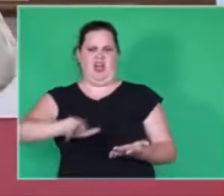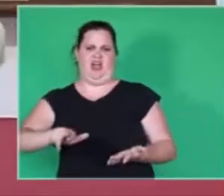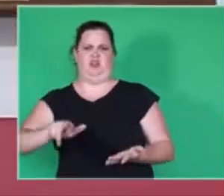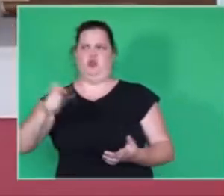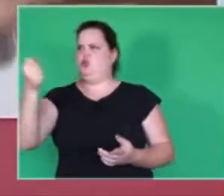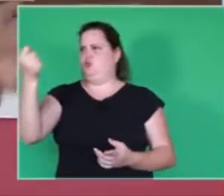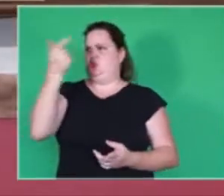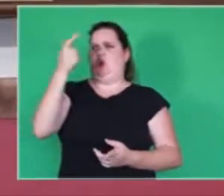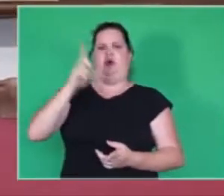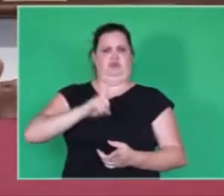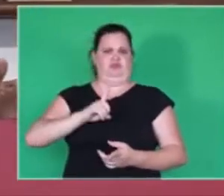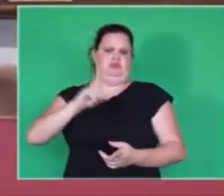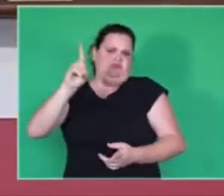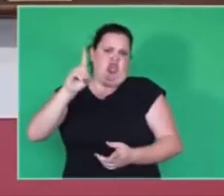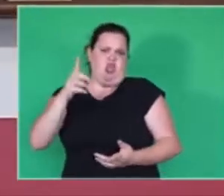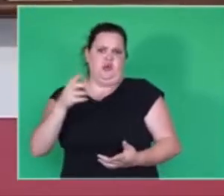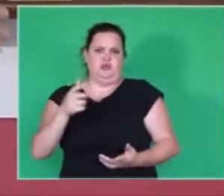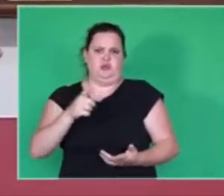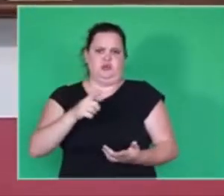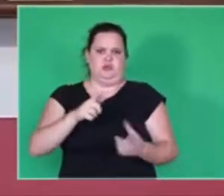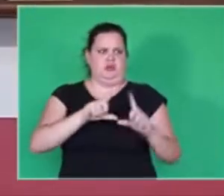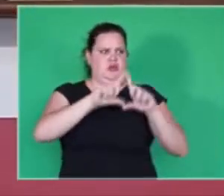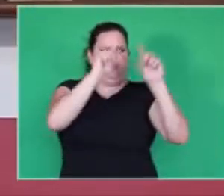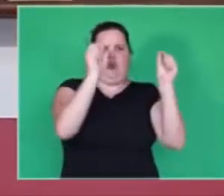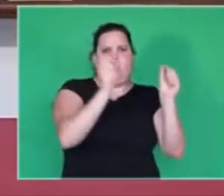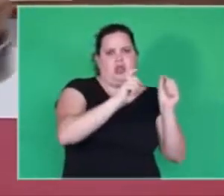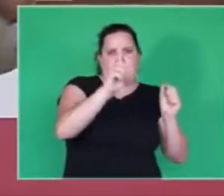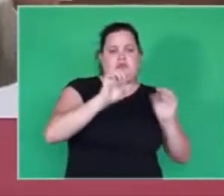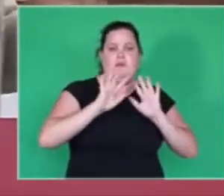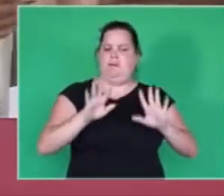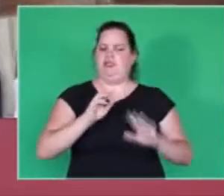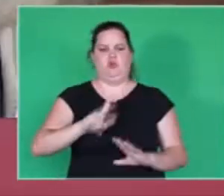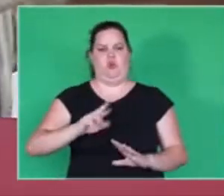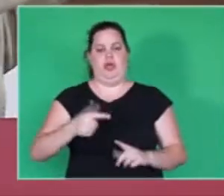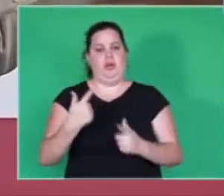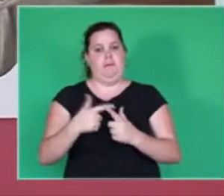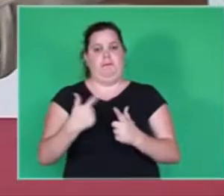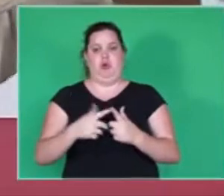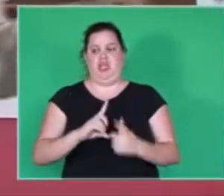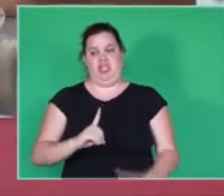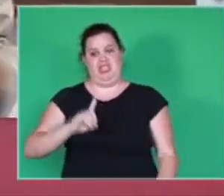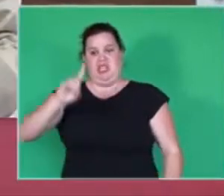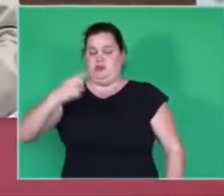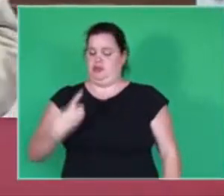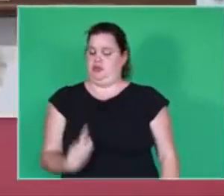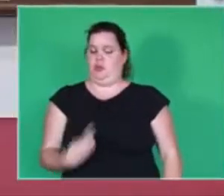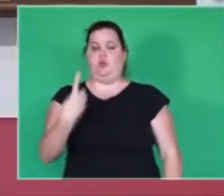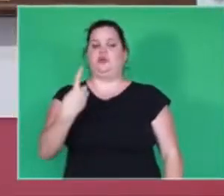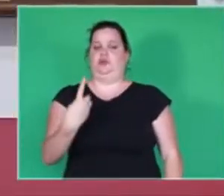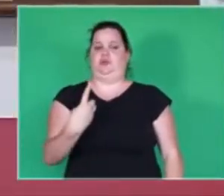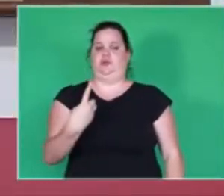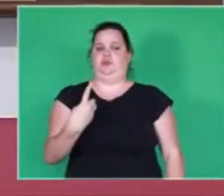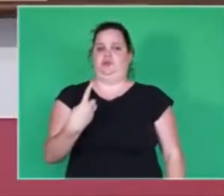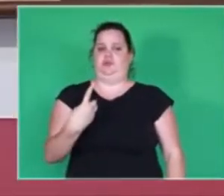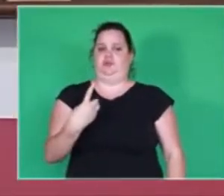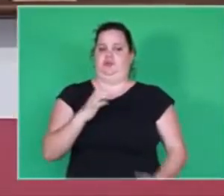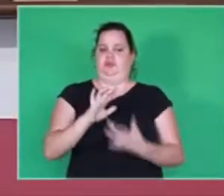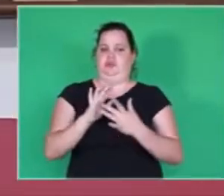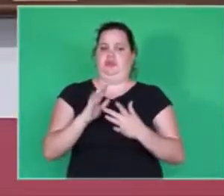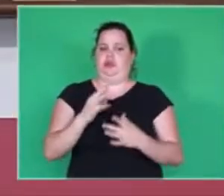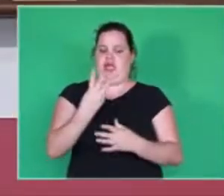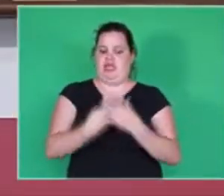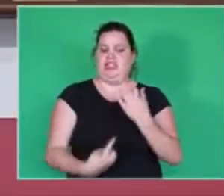the God of Israel, the God the Father, the God the Son, the God the Holy Spirit. It was much earlier than